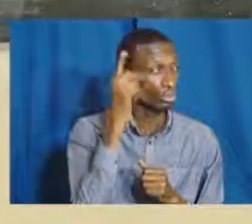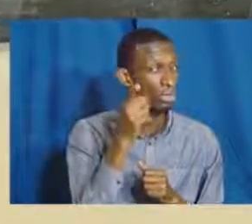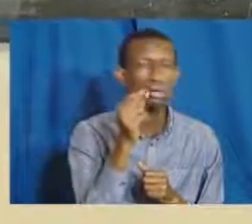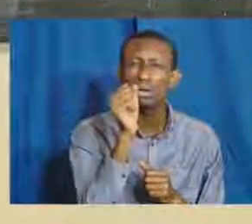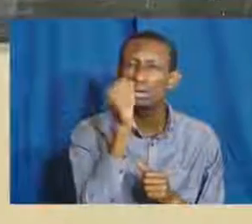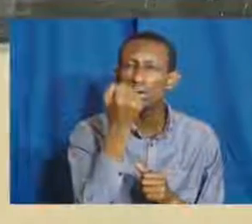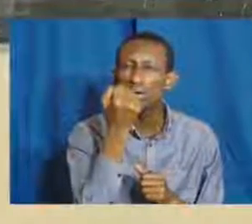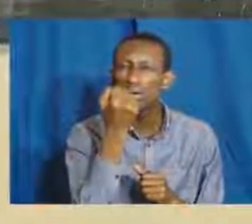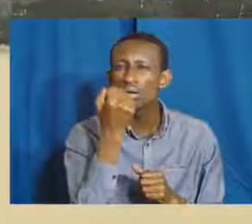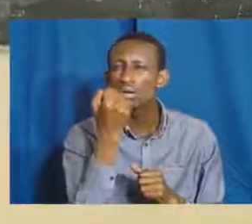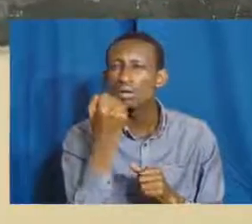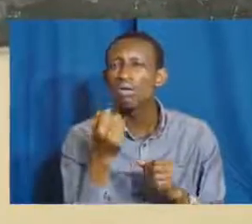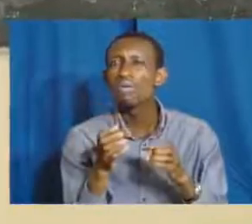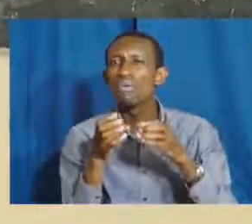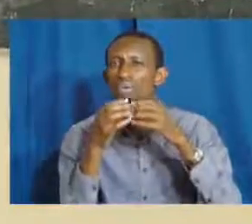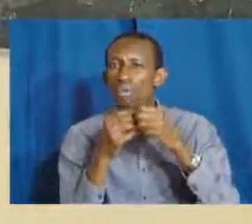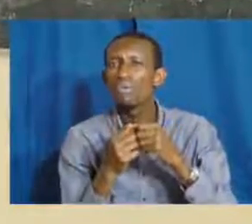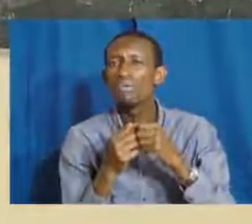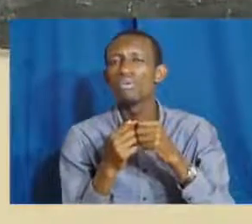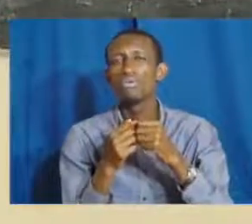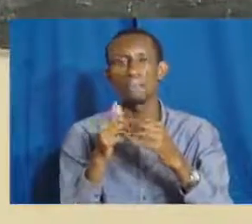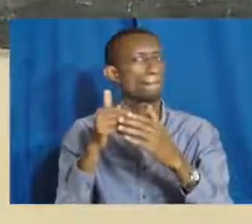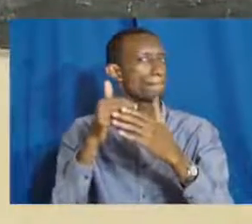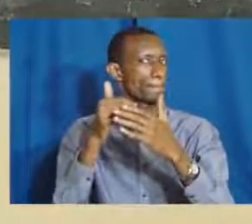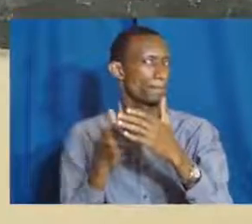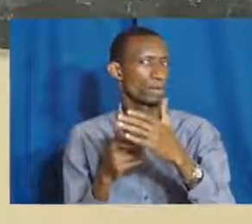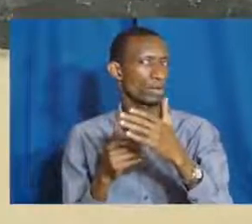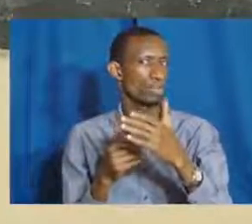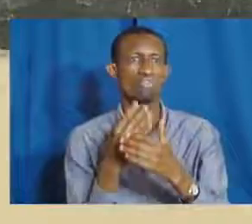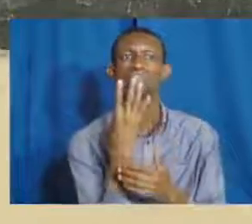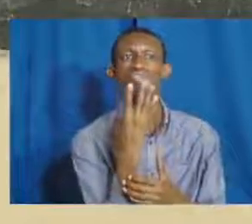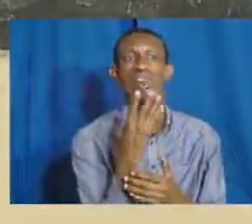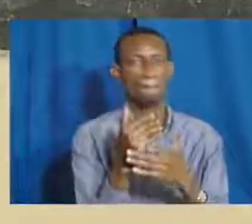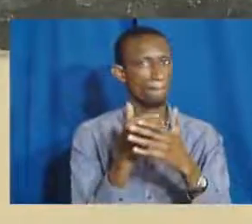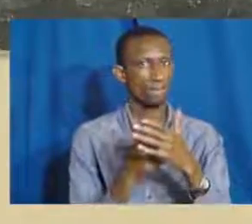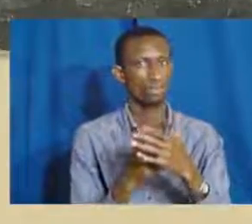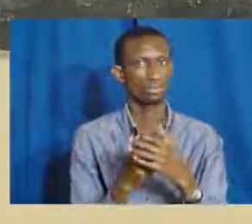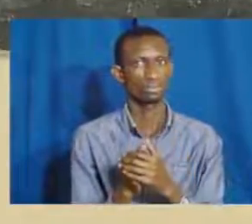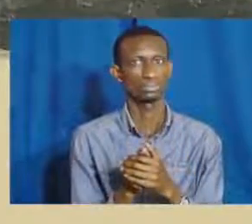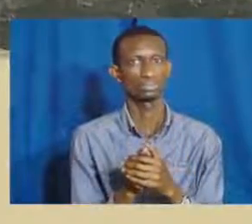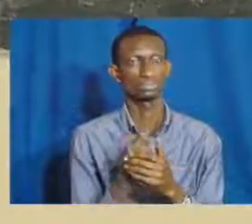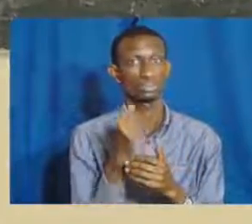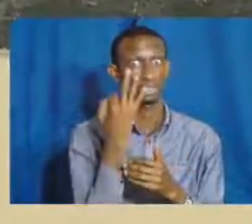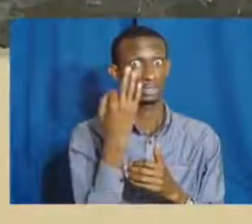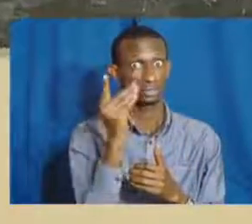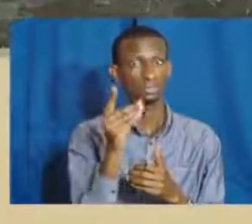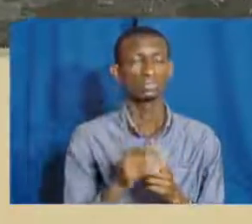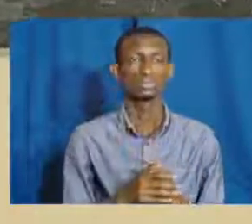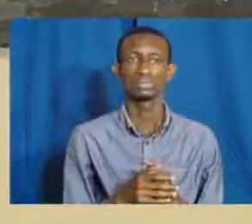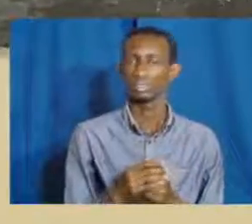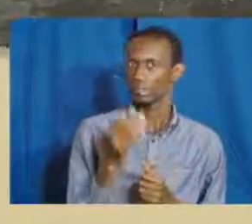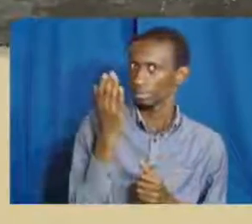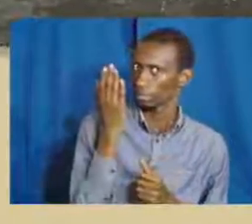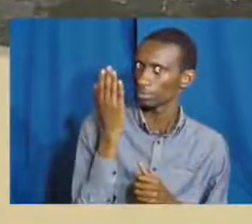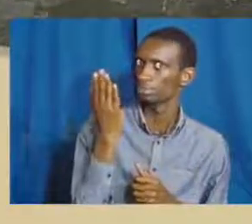S forms fields before 4s fields before 3d. So this is